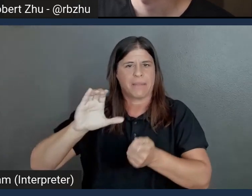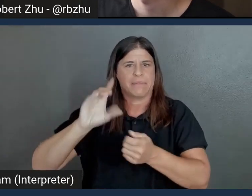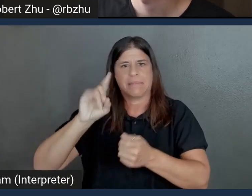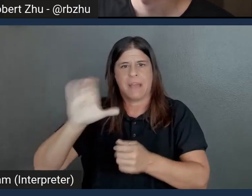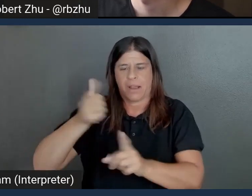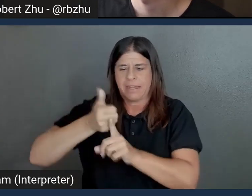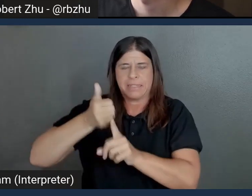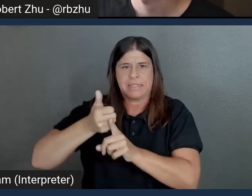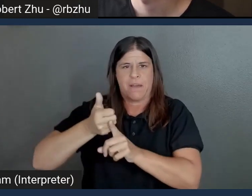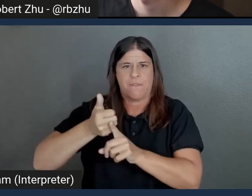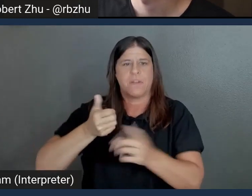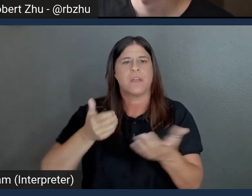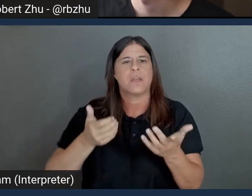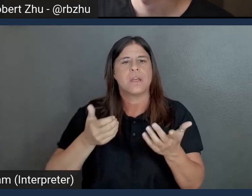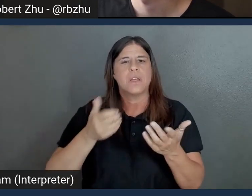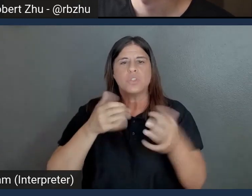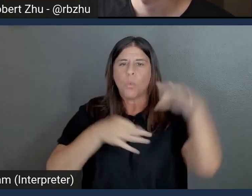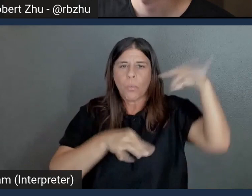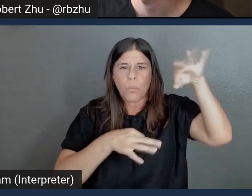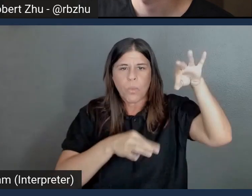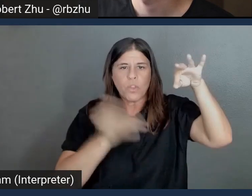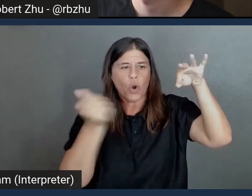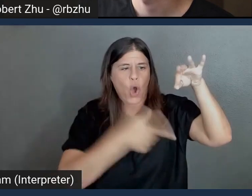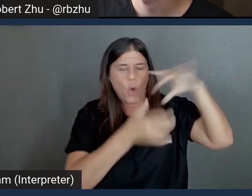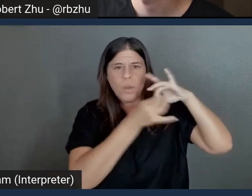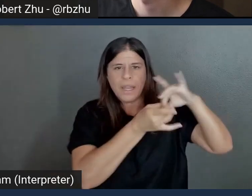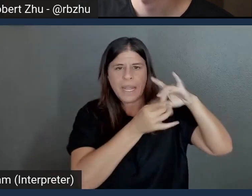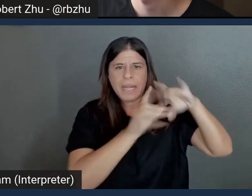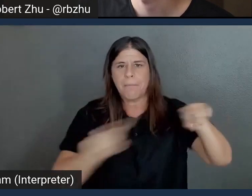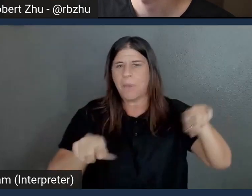itself. Relational databases are,